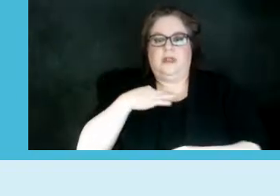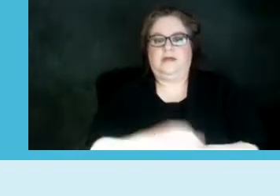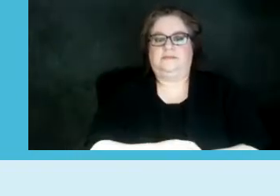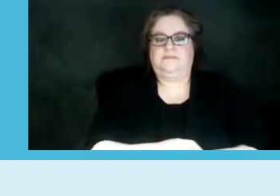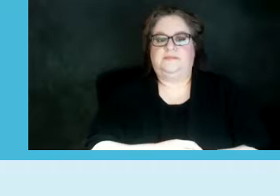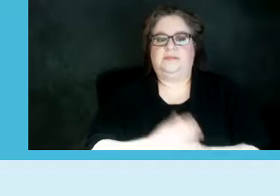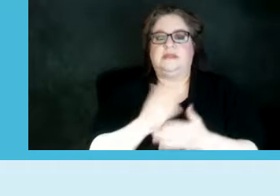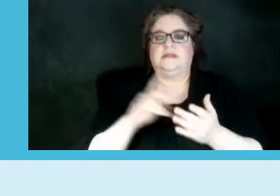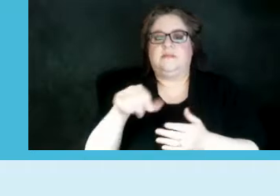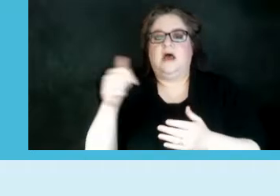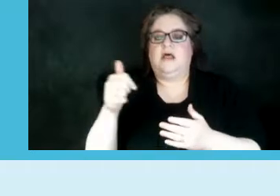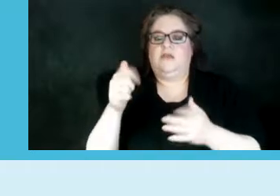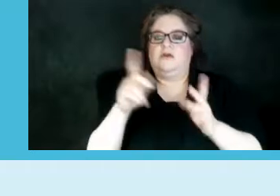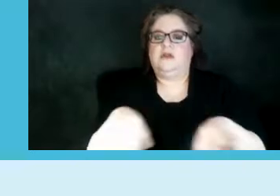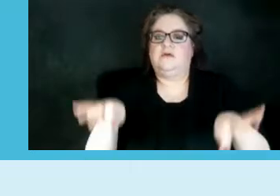Some important